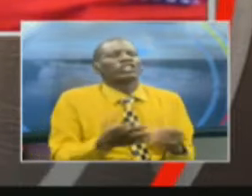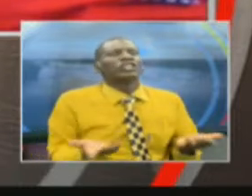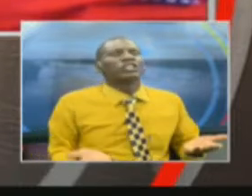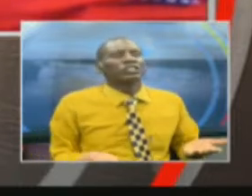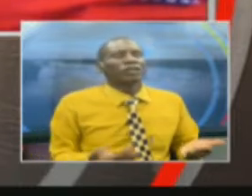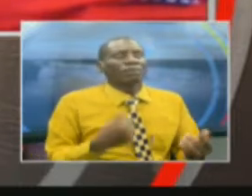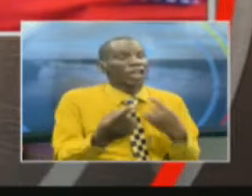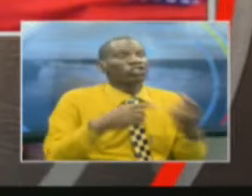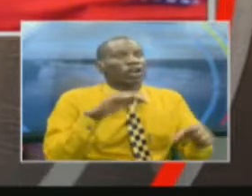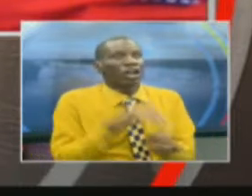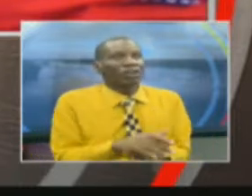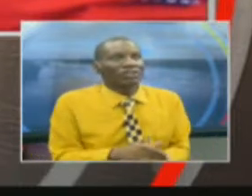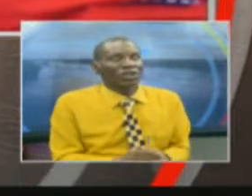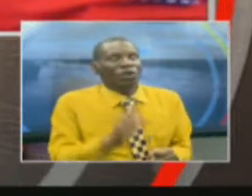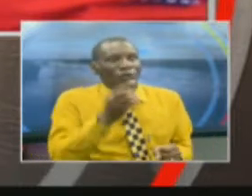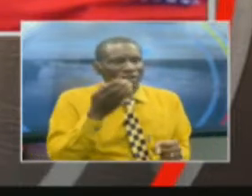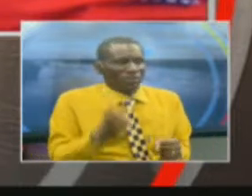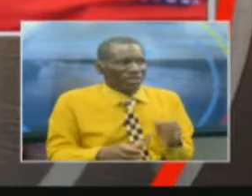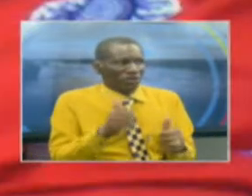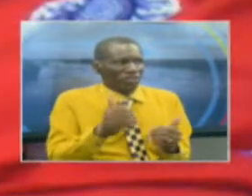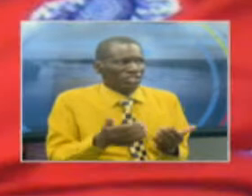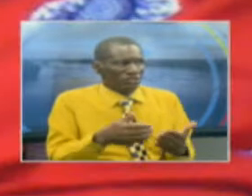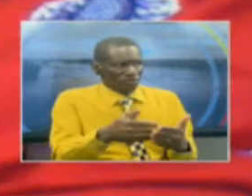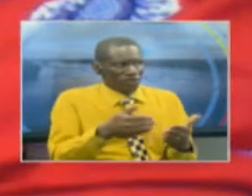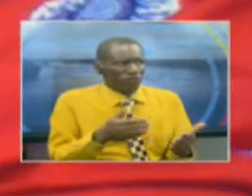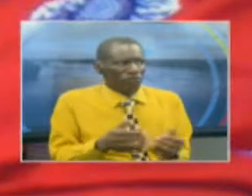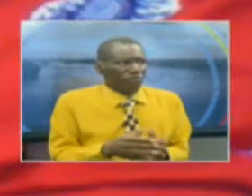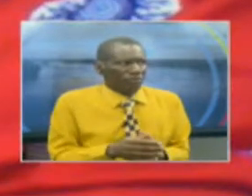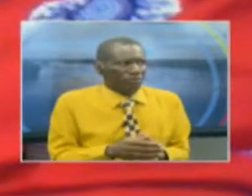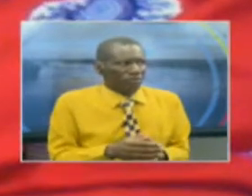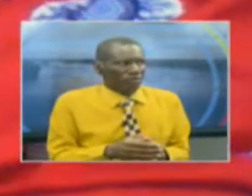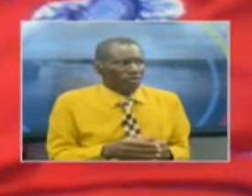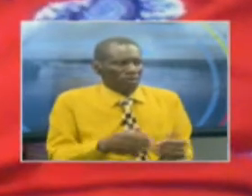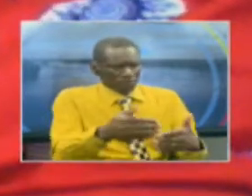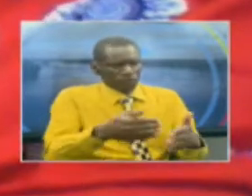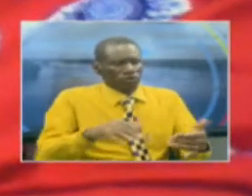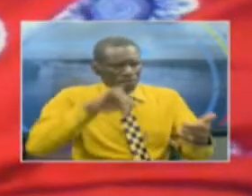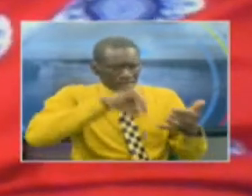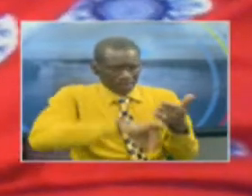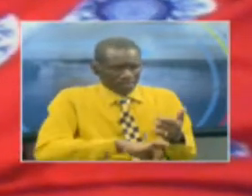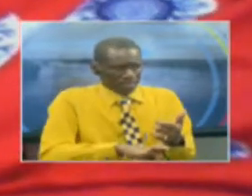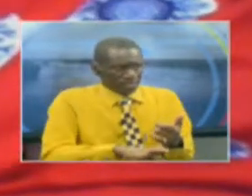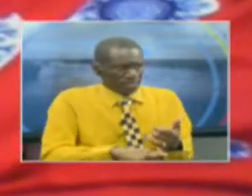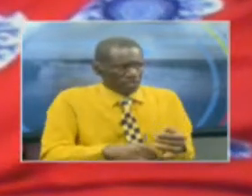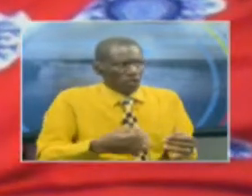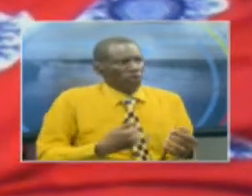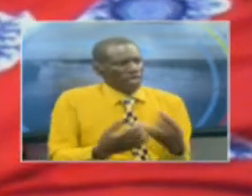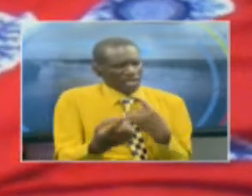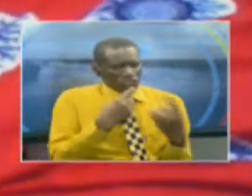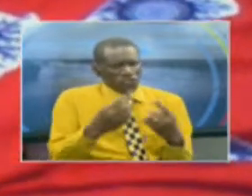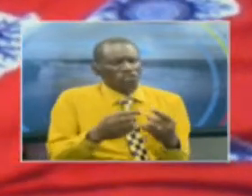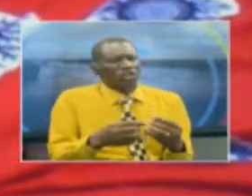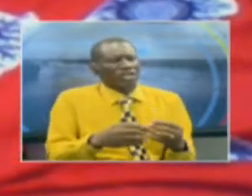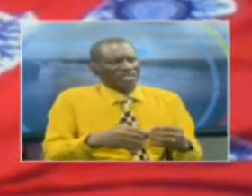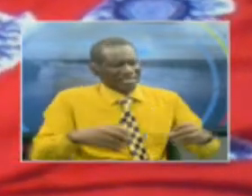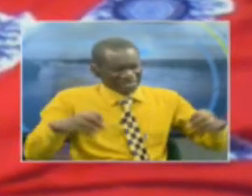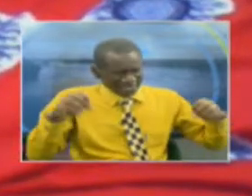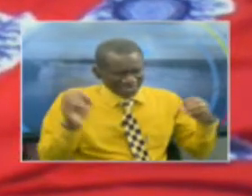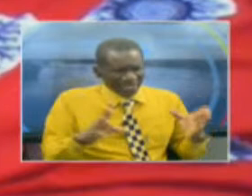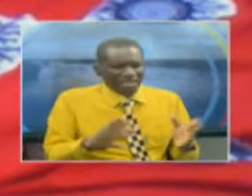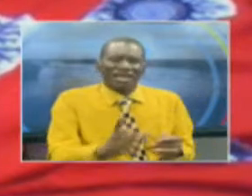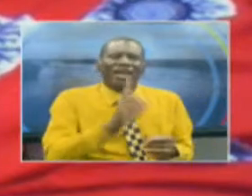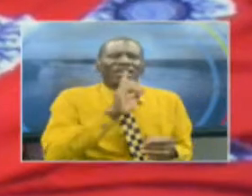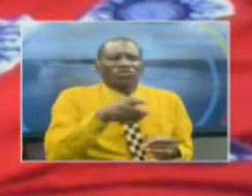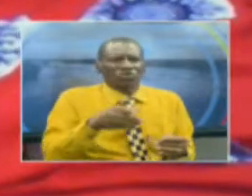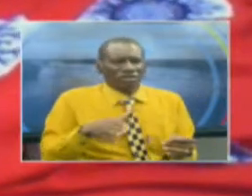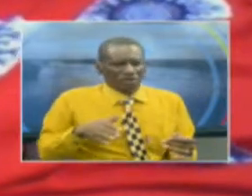and I think one thing, even before we got married, we had to talk out, and I told him I